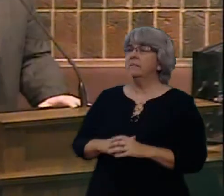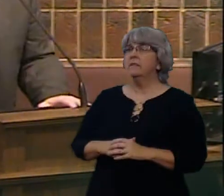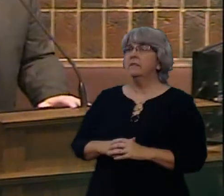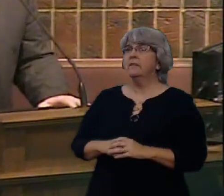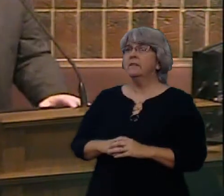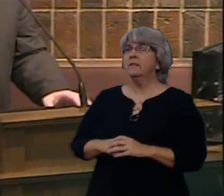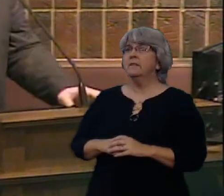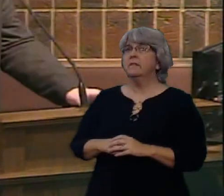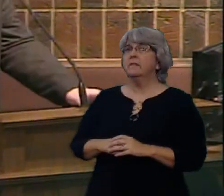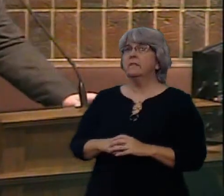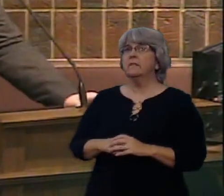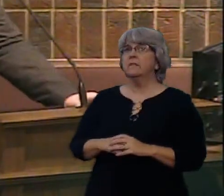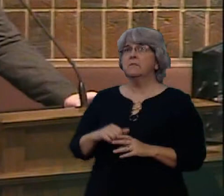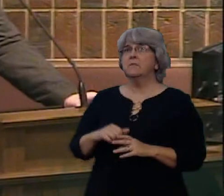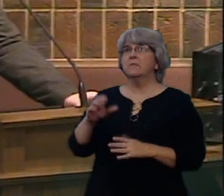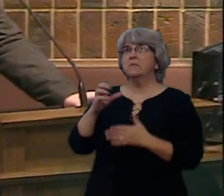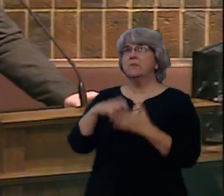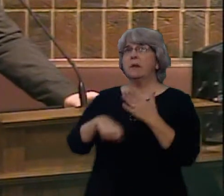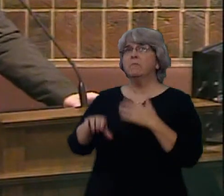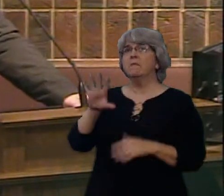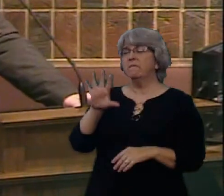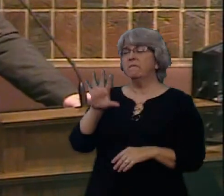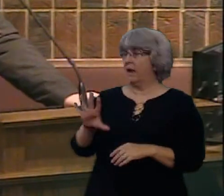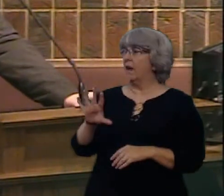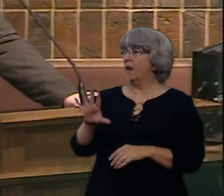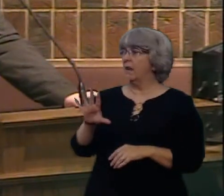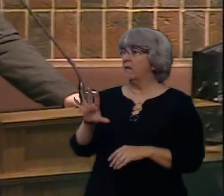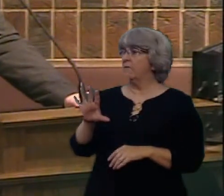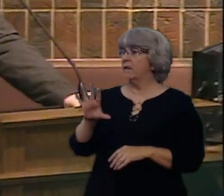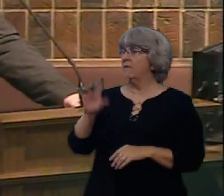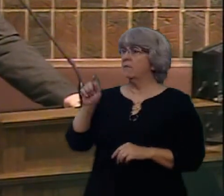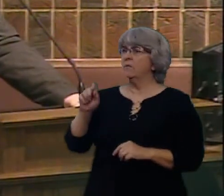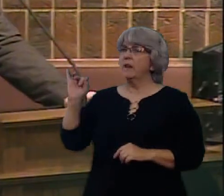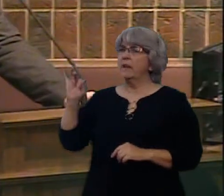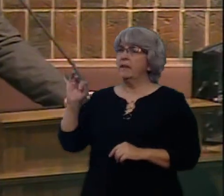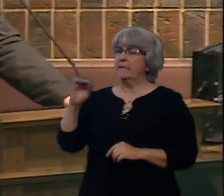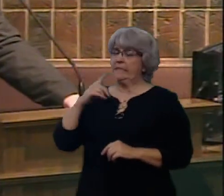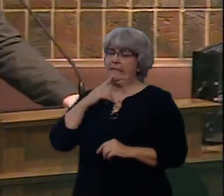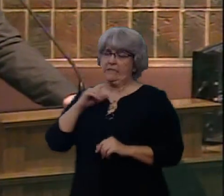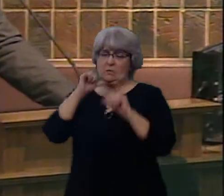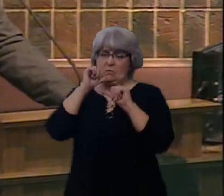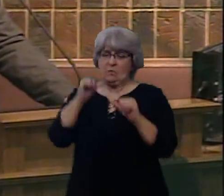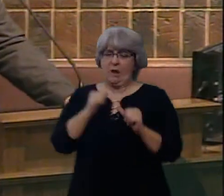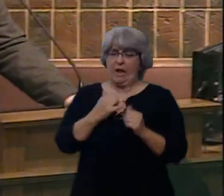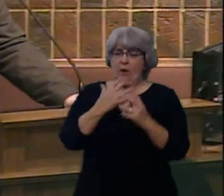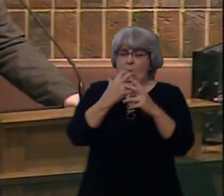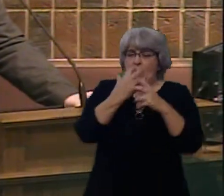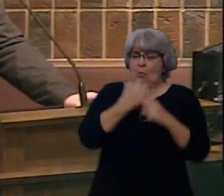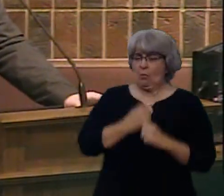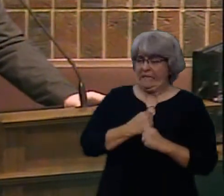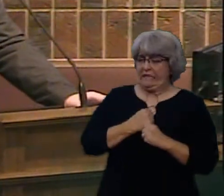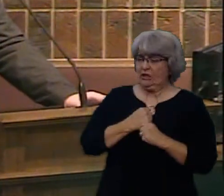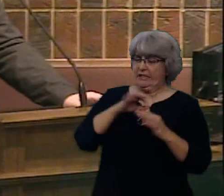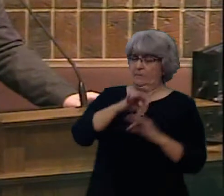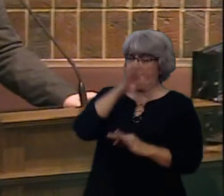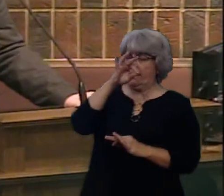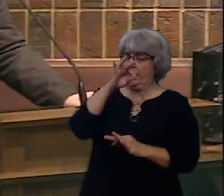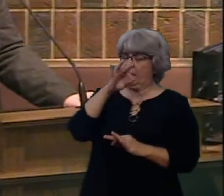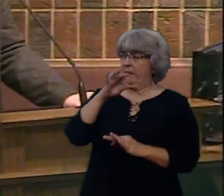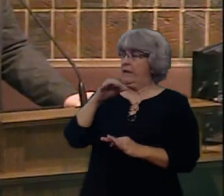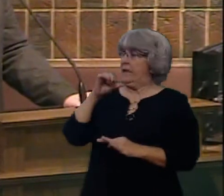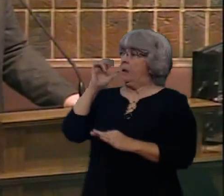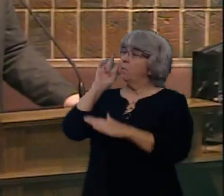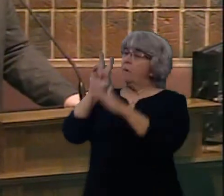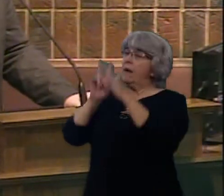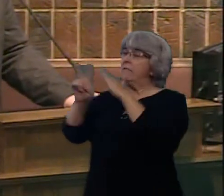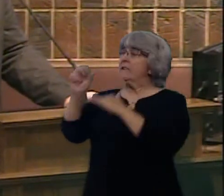1 Thessalonians chapter 5, verse 19, do not quench the spirit, do not despise prophecies, but test